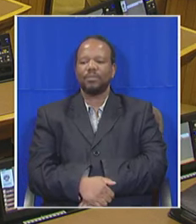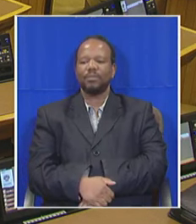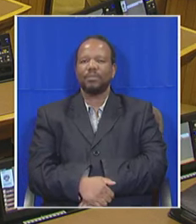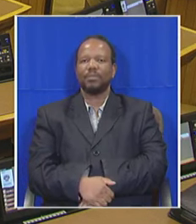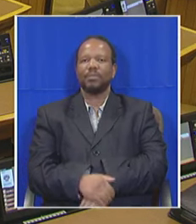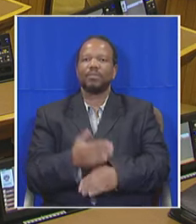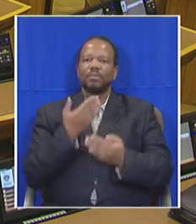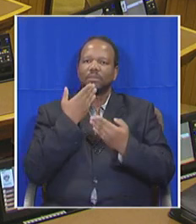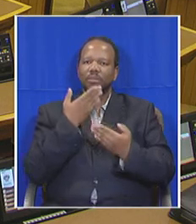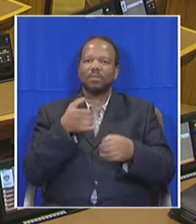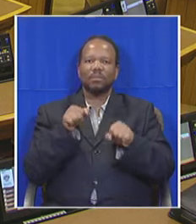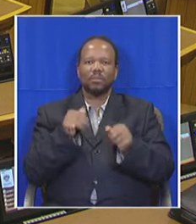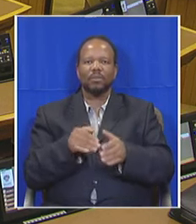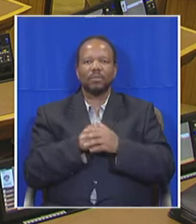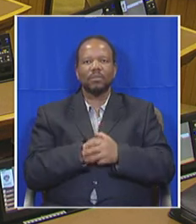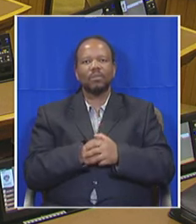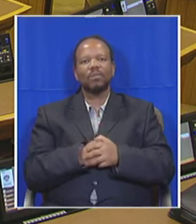Thank you, Chairperson.